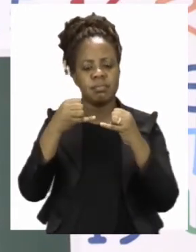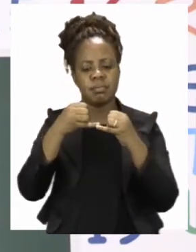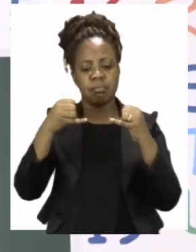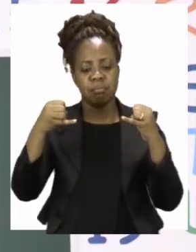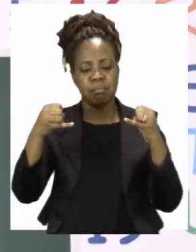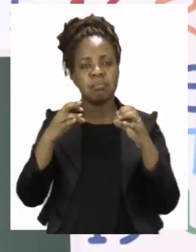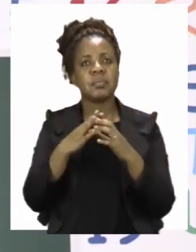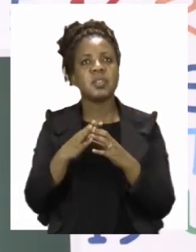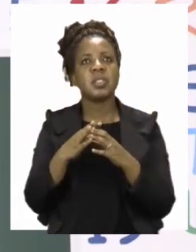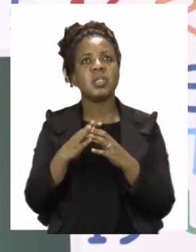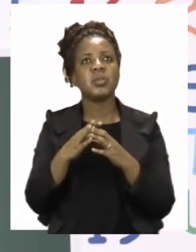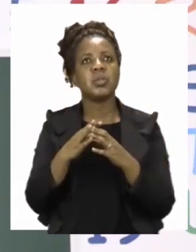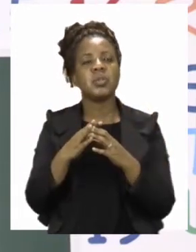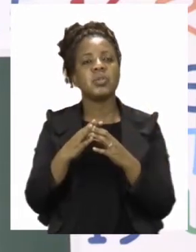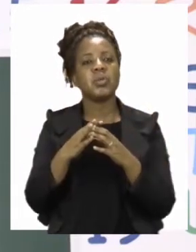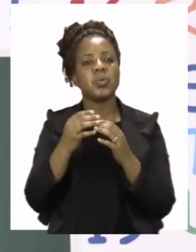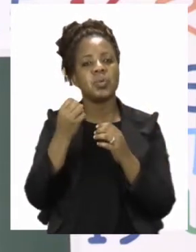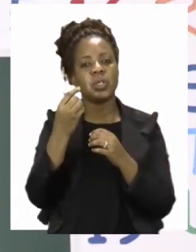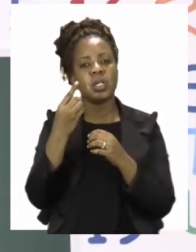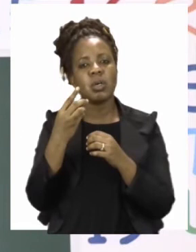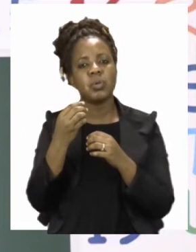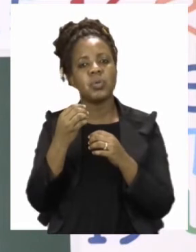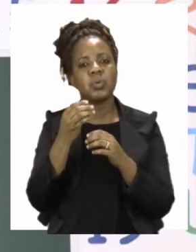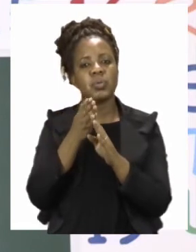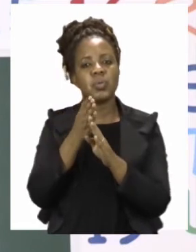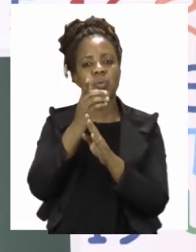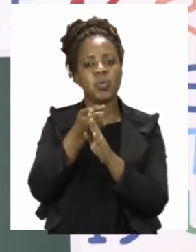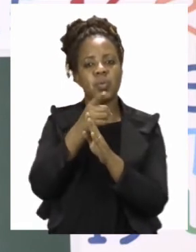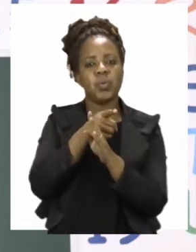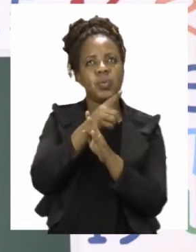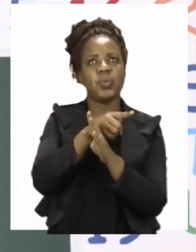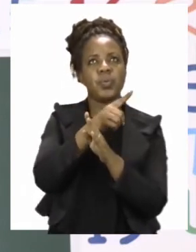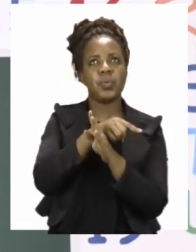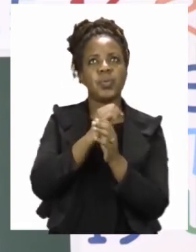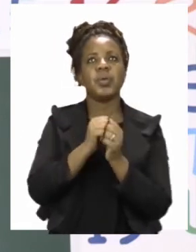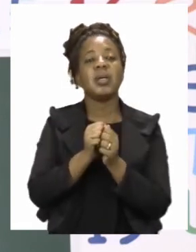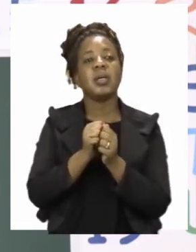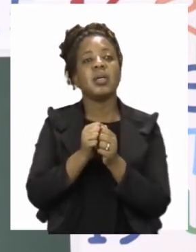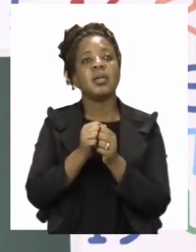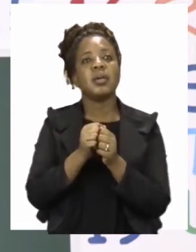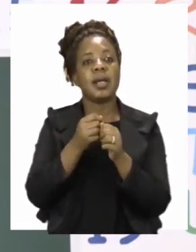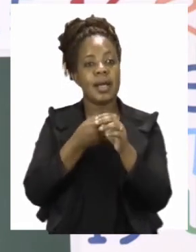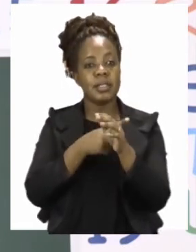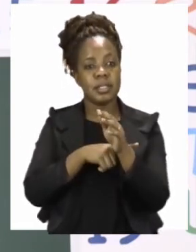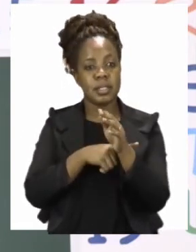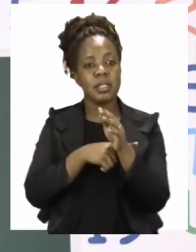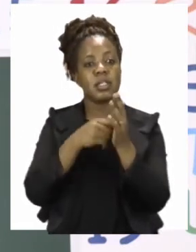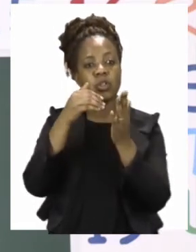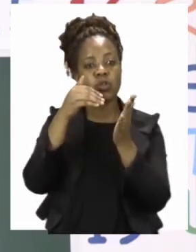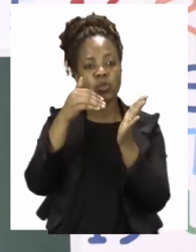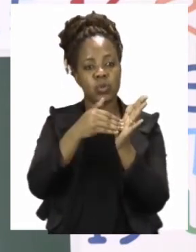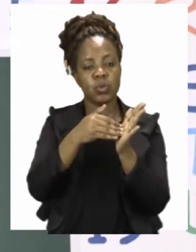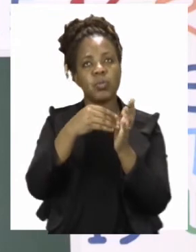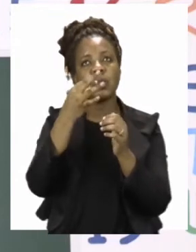9? It can't, because 2 is smaller than 9. So what is going to